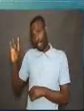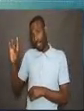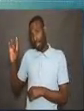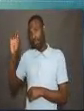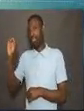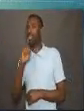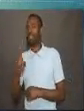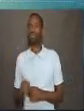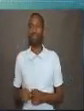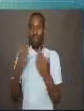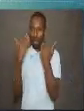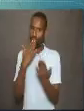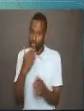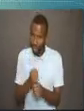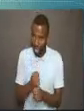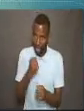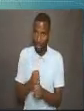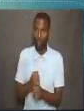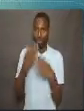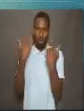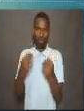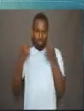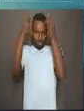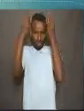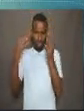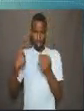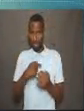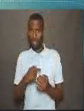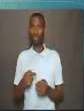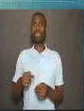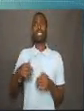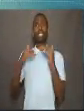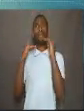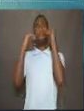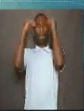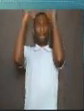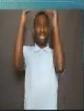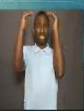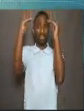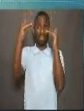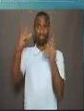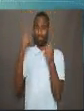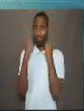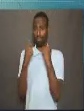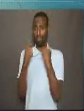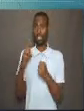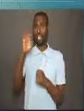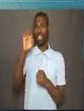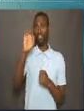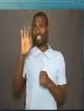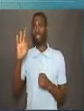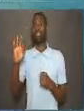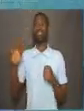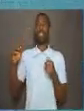Good job. Now, let us determine the maximum possible efficiency of the